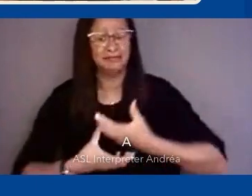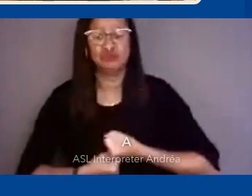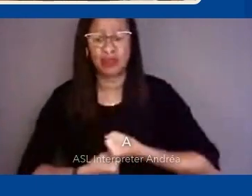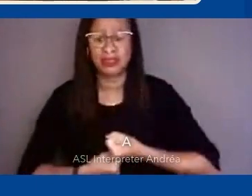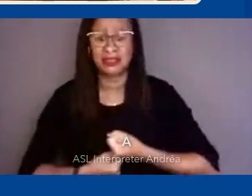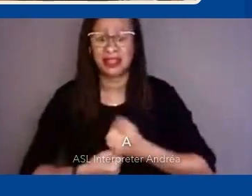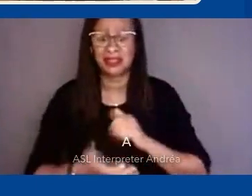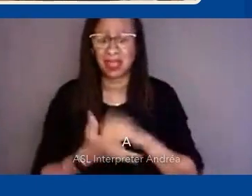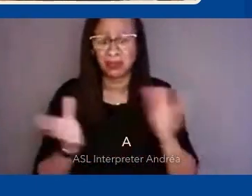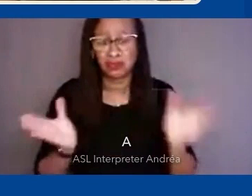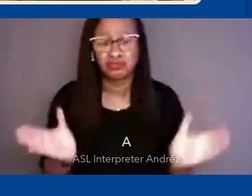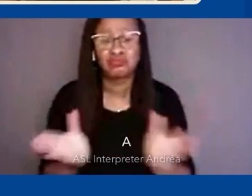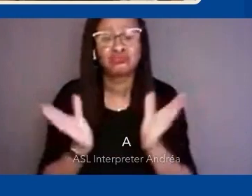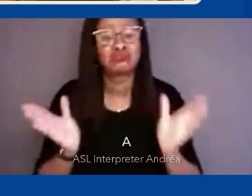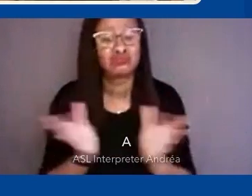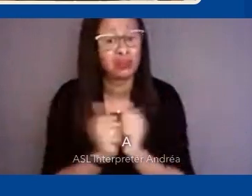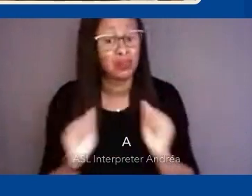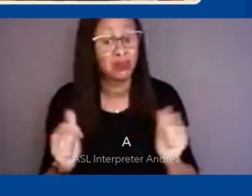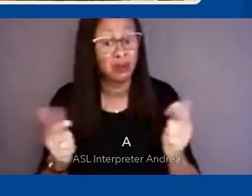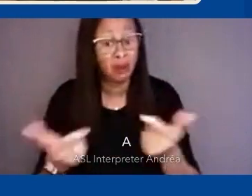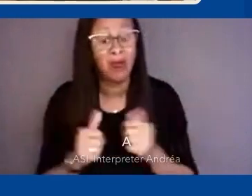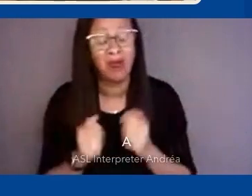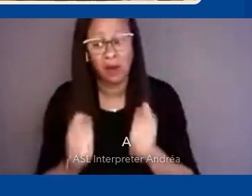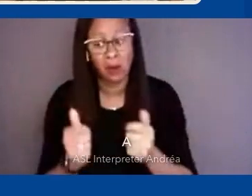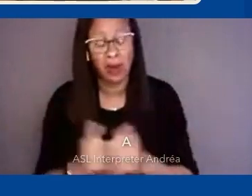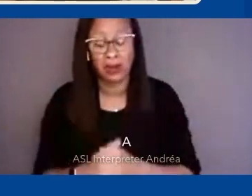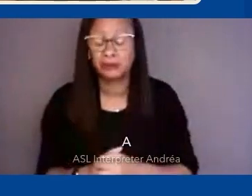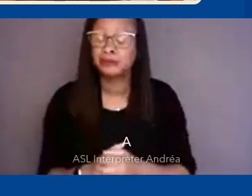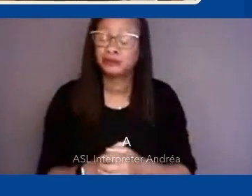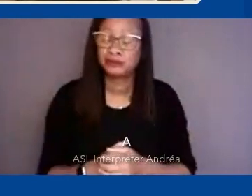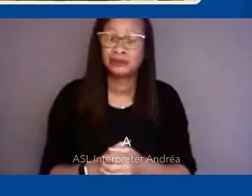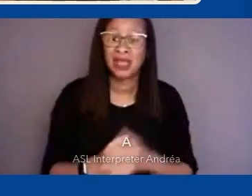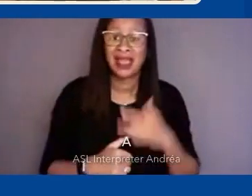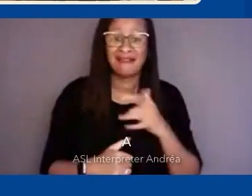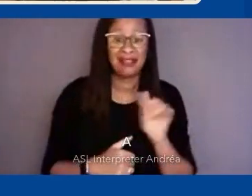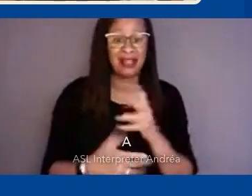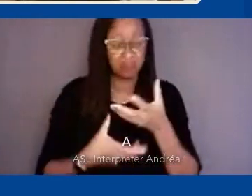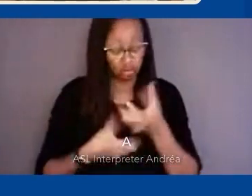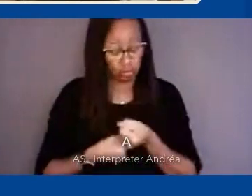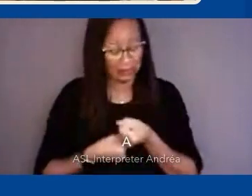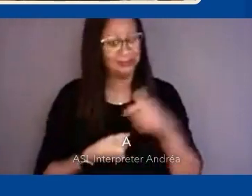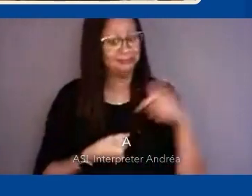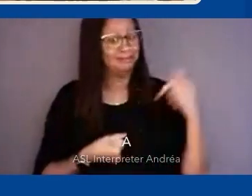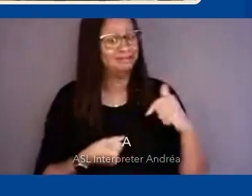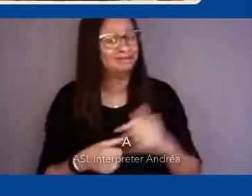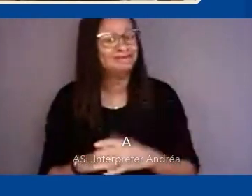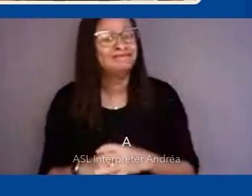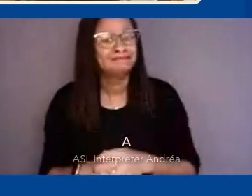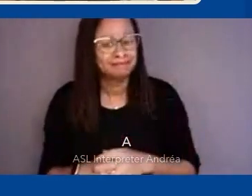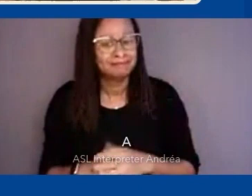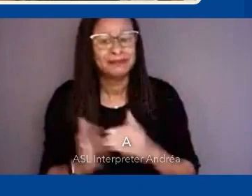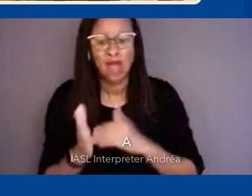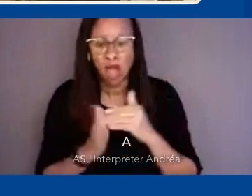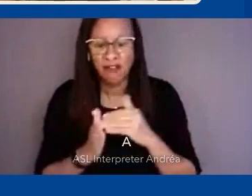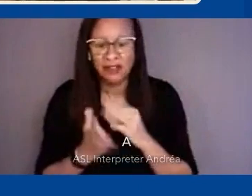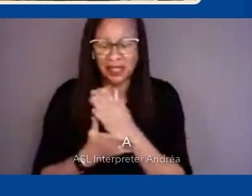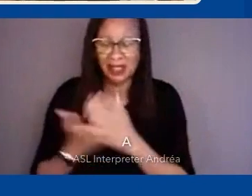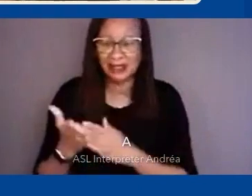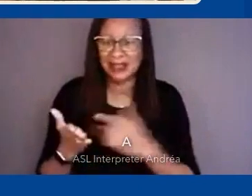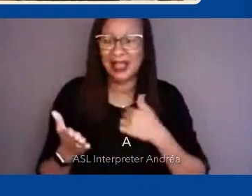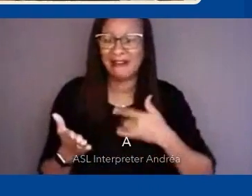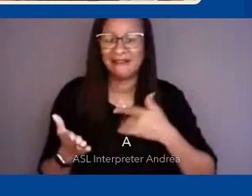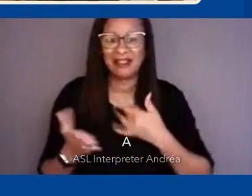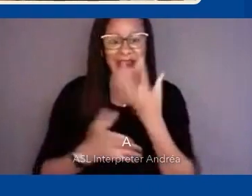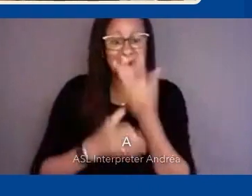like among all of you all, like right away. And I feel like trust is is often an element I feel is like